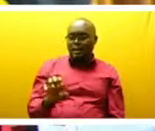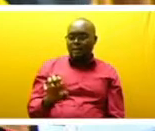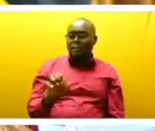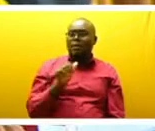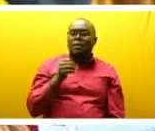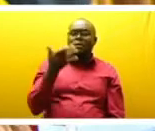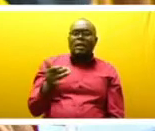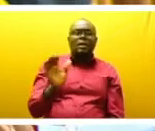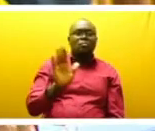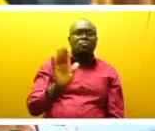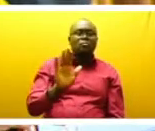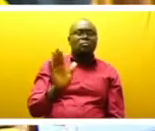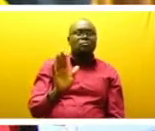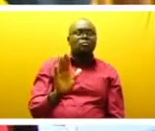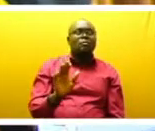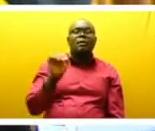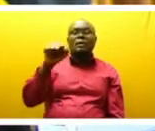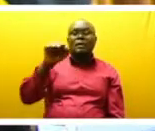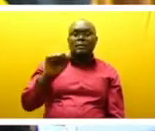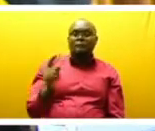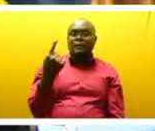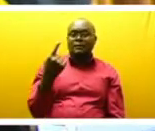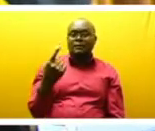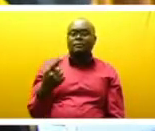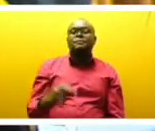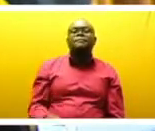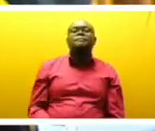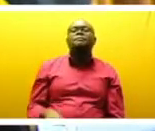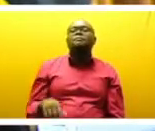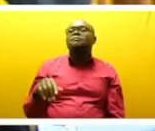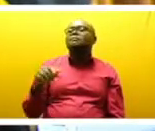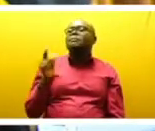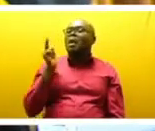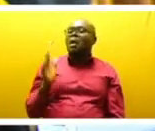Not yet. Yes. Senior Counsel